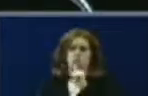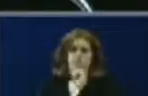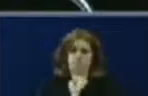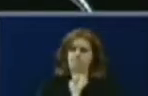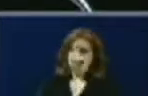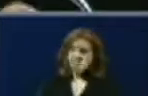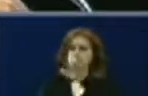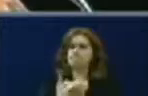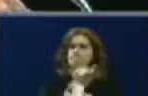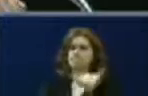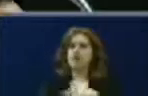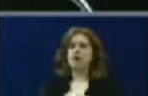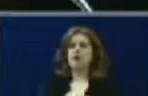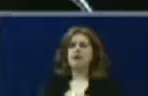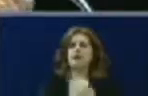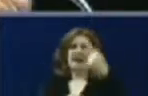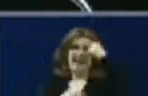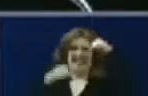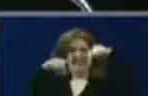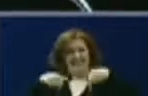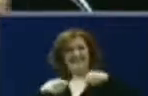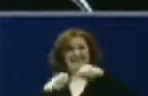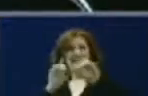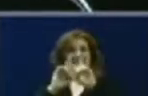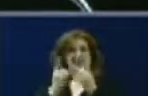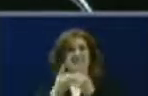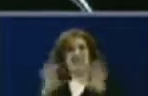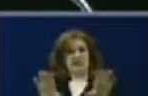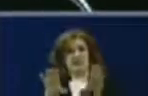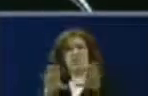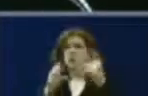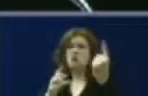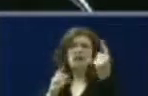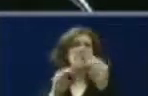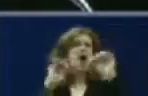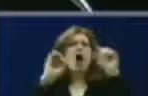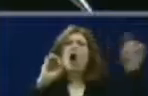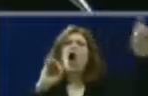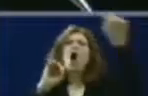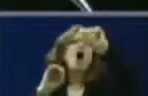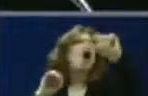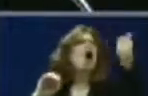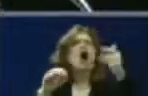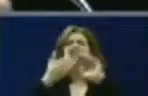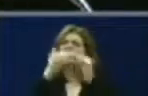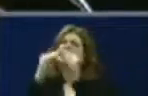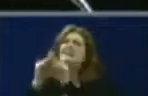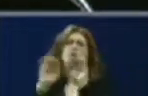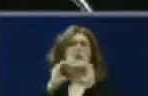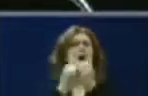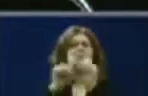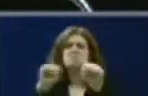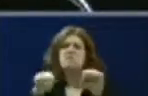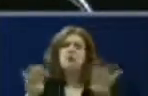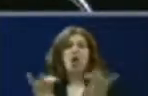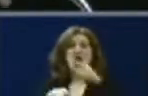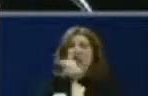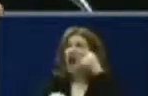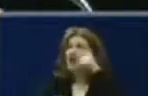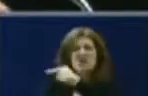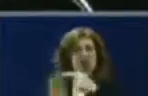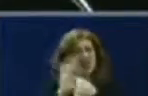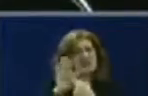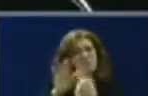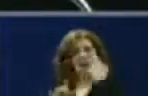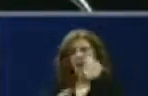in. And I think that this district can do something that no other organization in this city is capable of doing, and you actually saw a demonstration